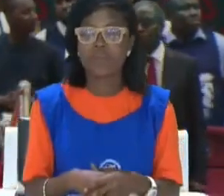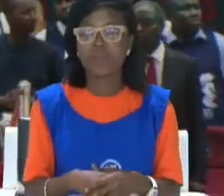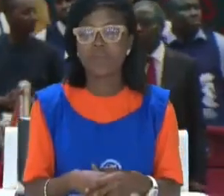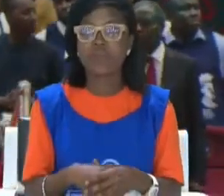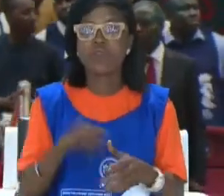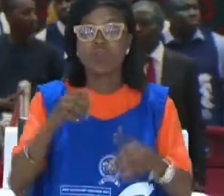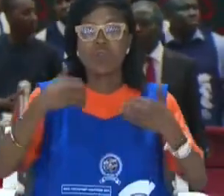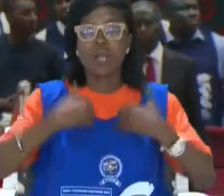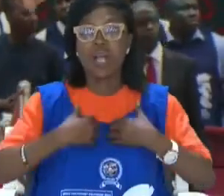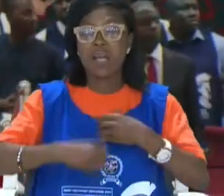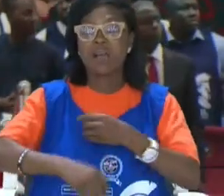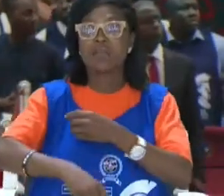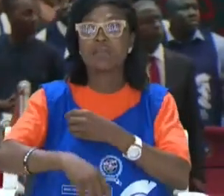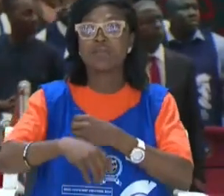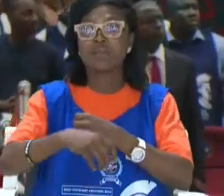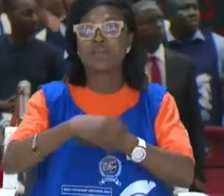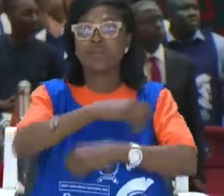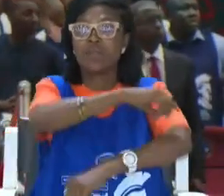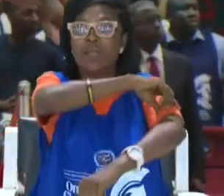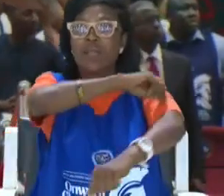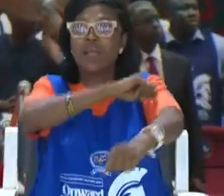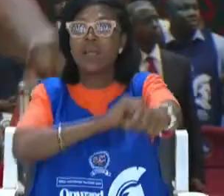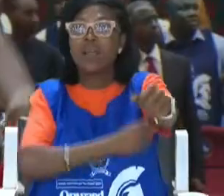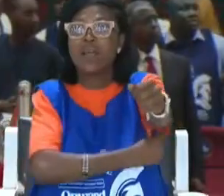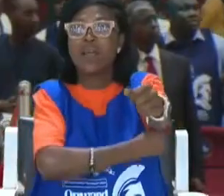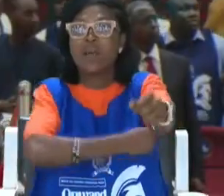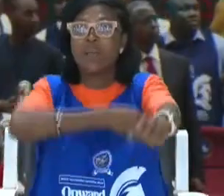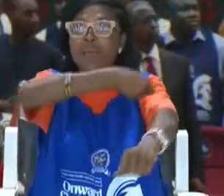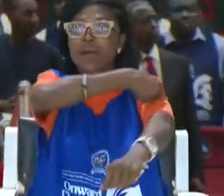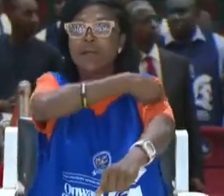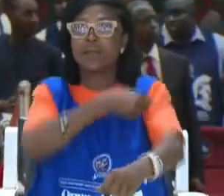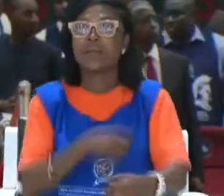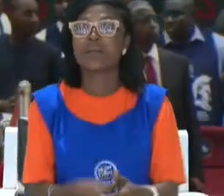You can have an armband.